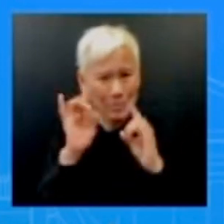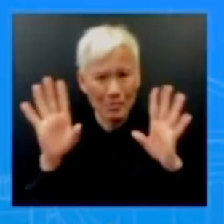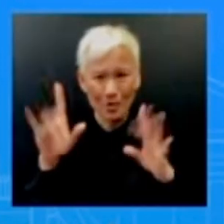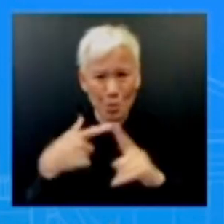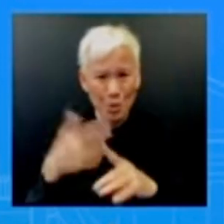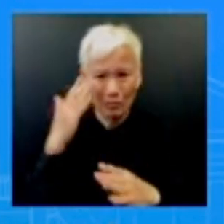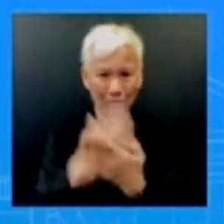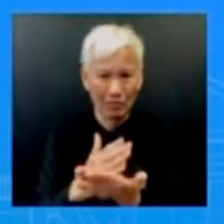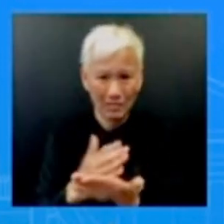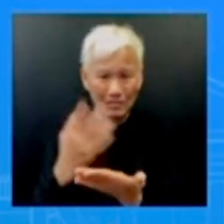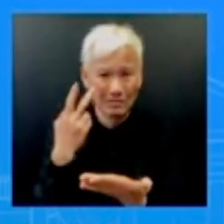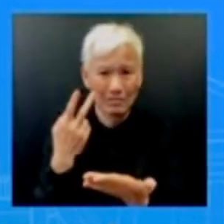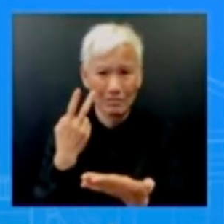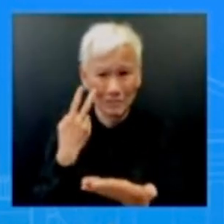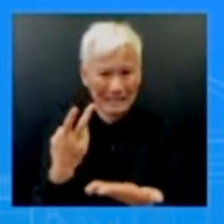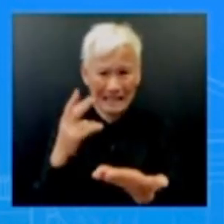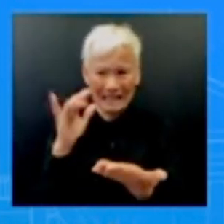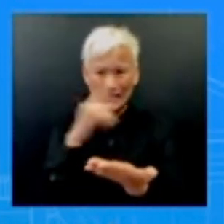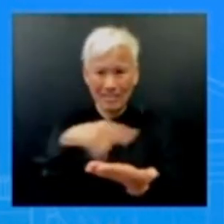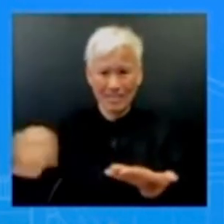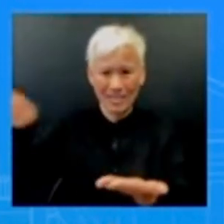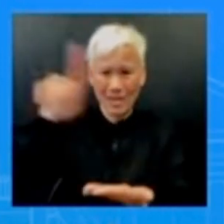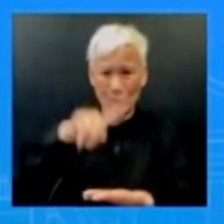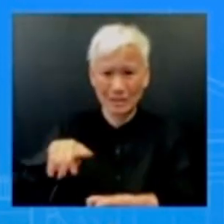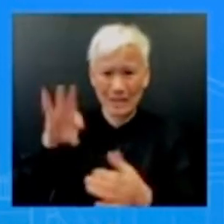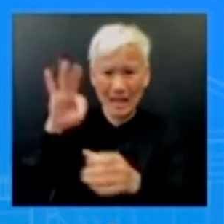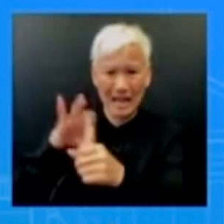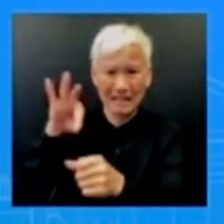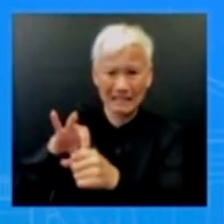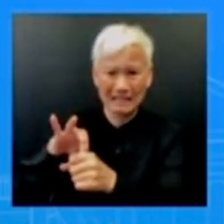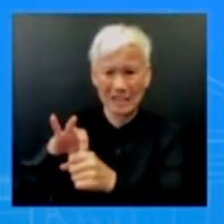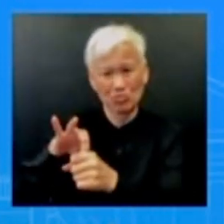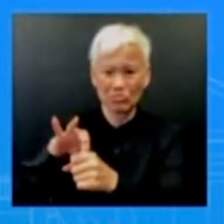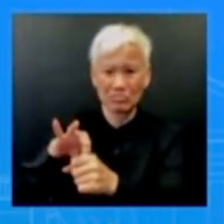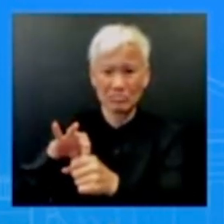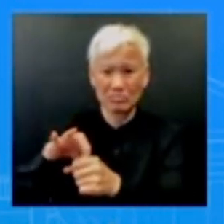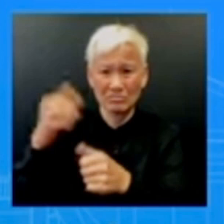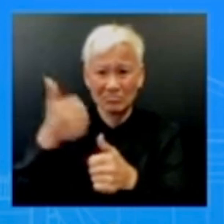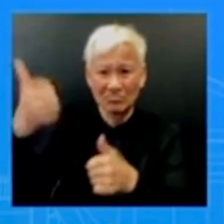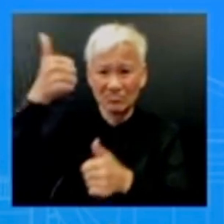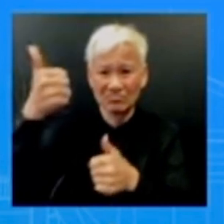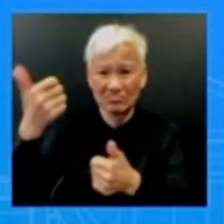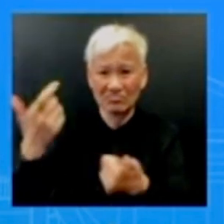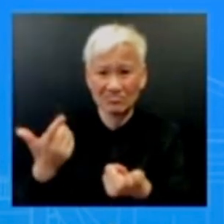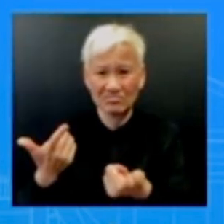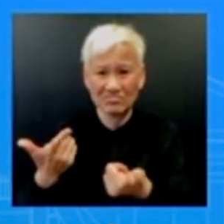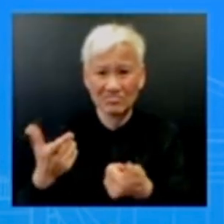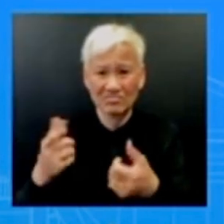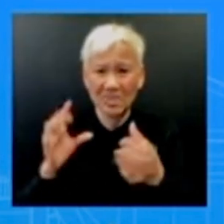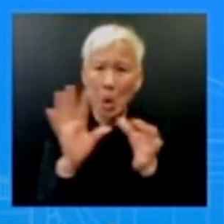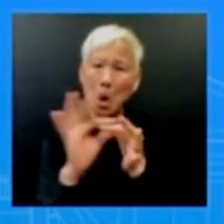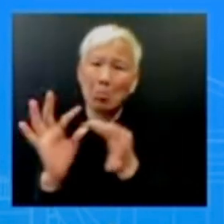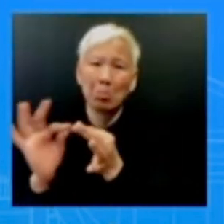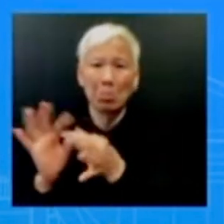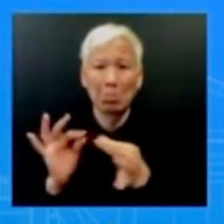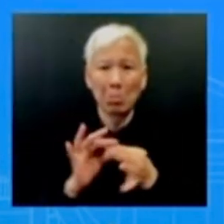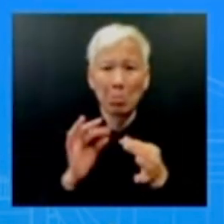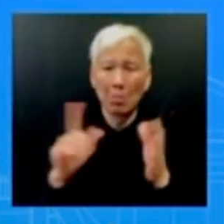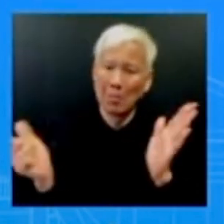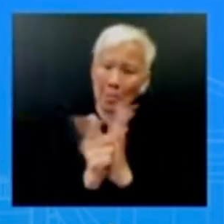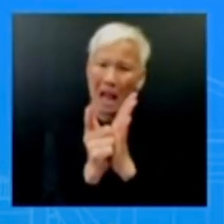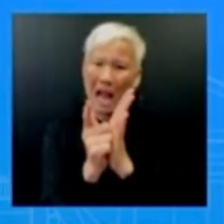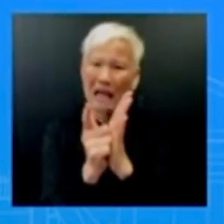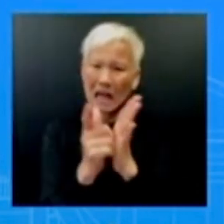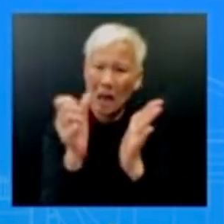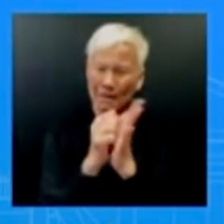elected officials out there talking about national ban on abortion. And we're going to continue to call that